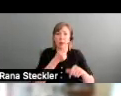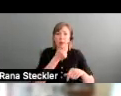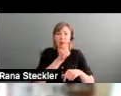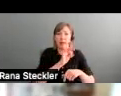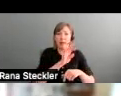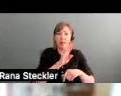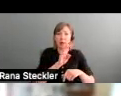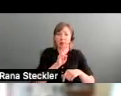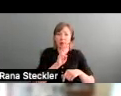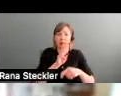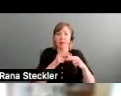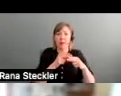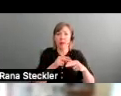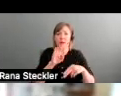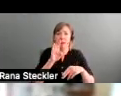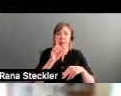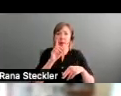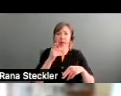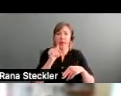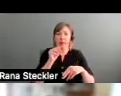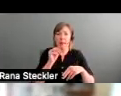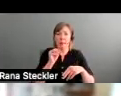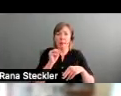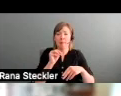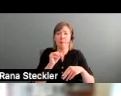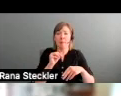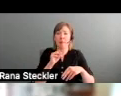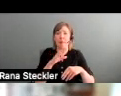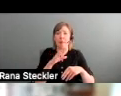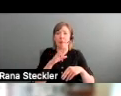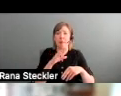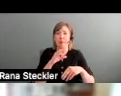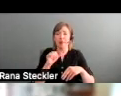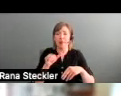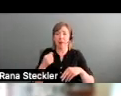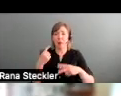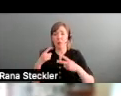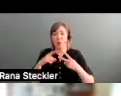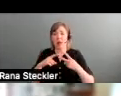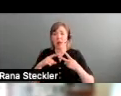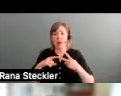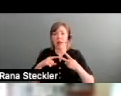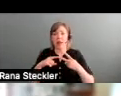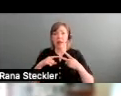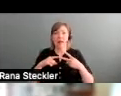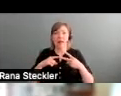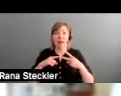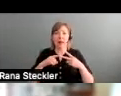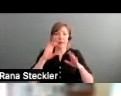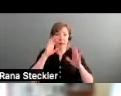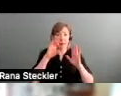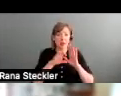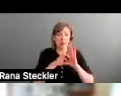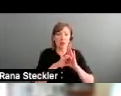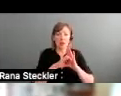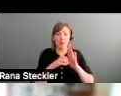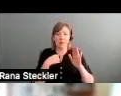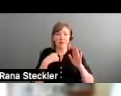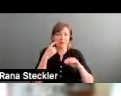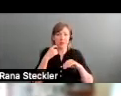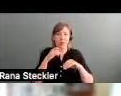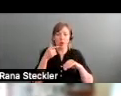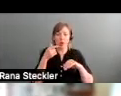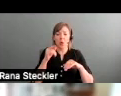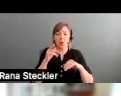1946 called Bedlam. And the other one is a picture. I just Googled